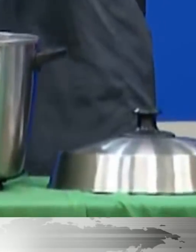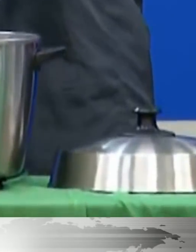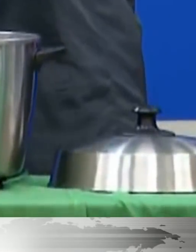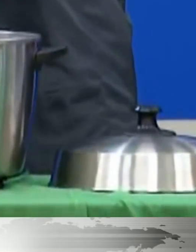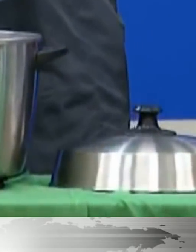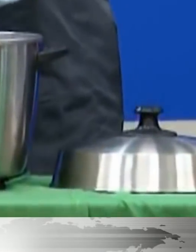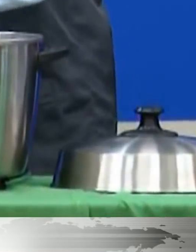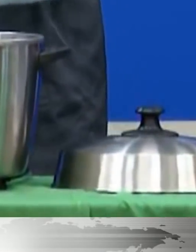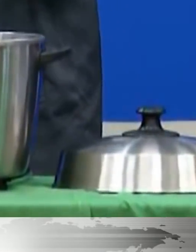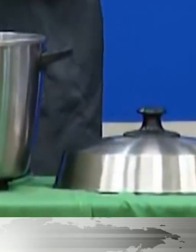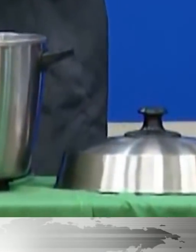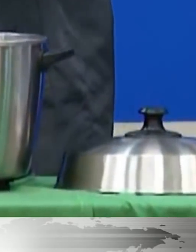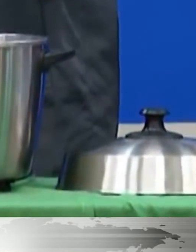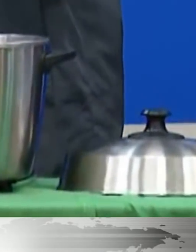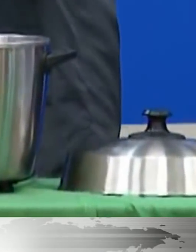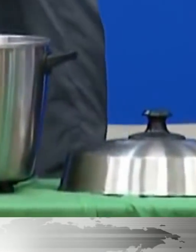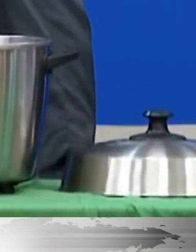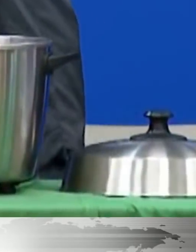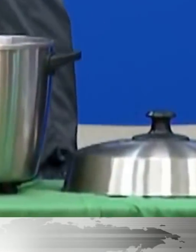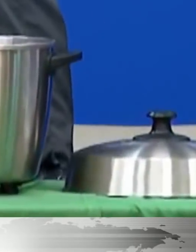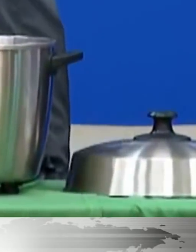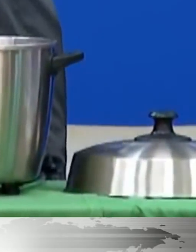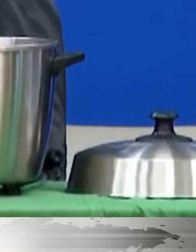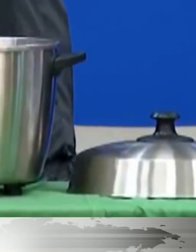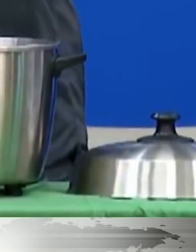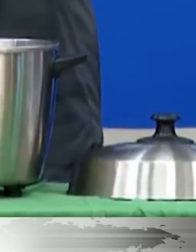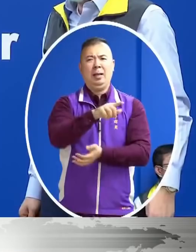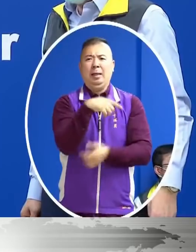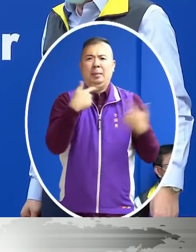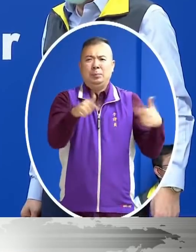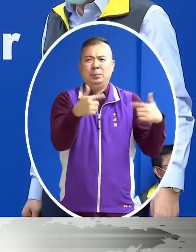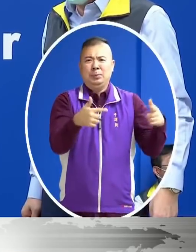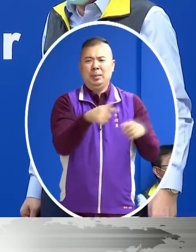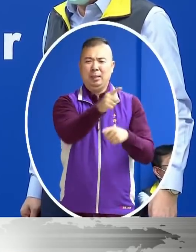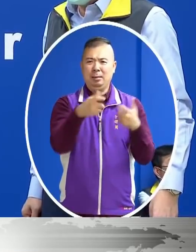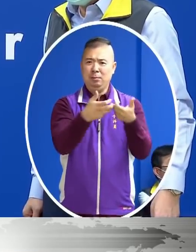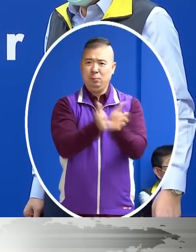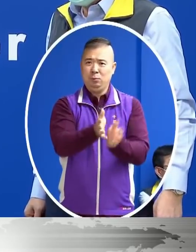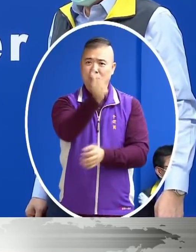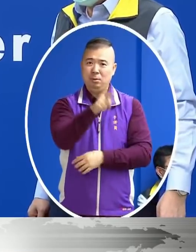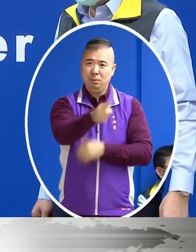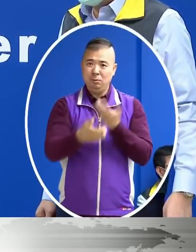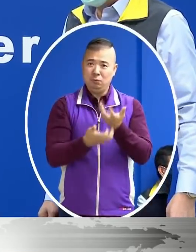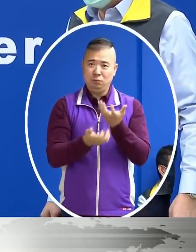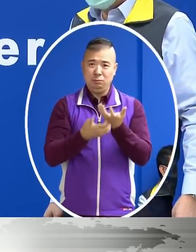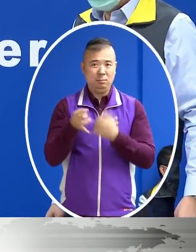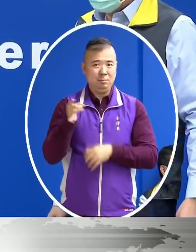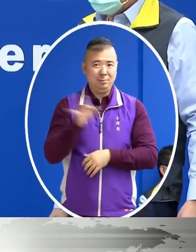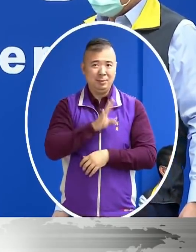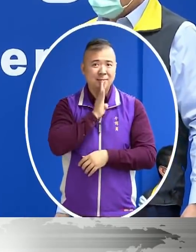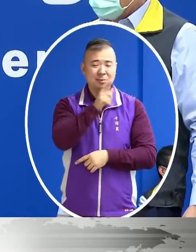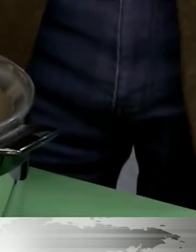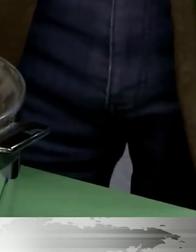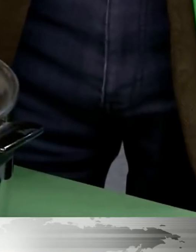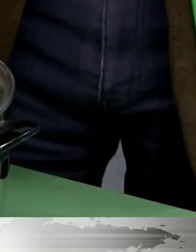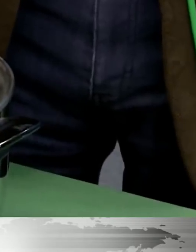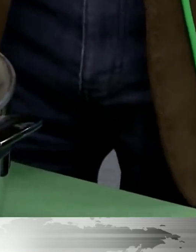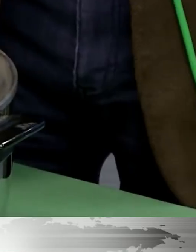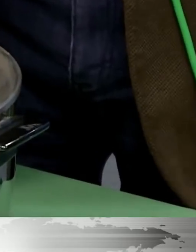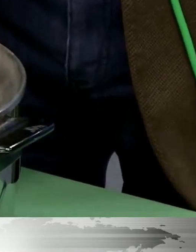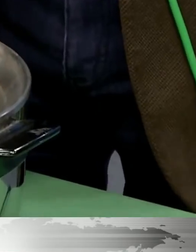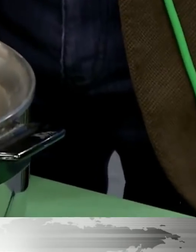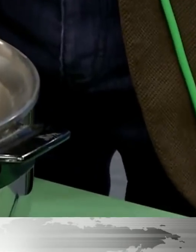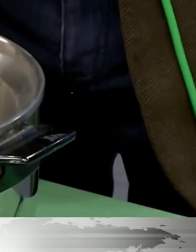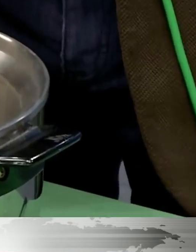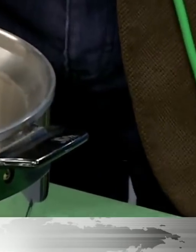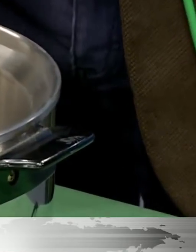Laughter broke out after the minister mistakenly put the rack inside the inner pot. After the rack was placed in the right spot, which is